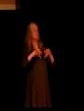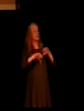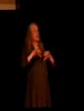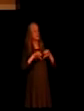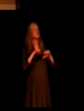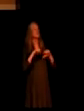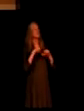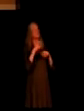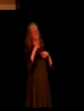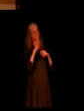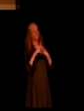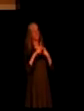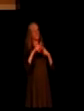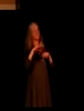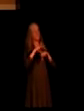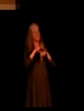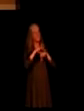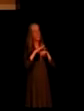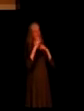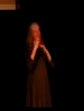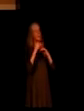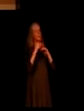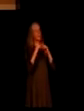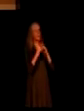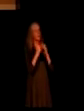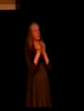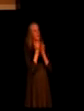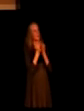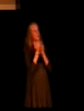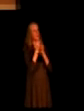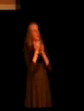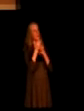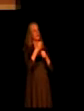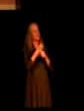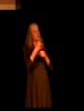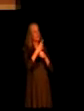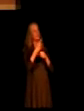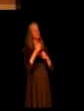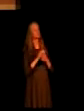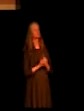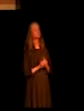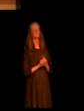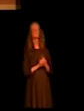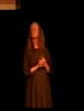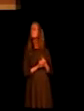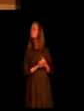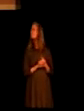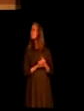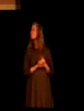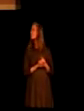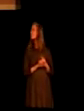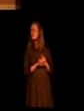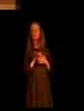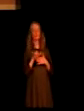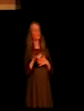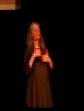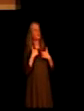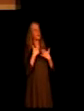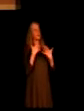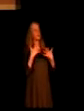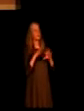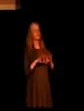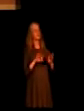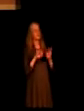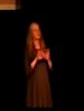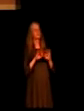also, this global annual plant growth. And it has a lot of relevance when